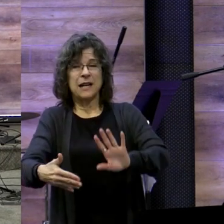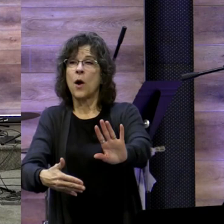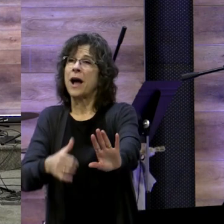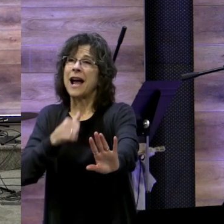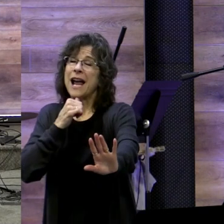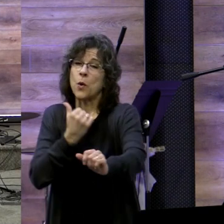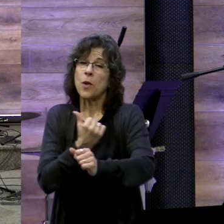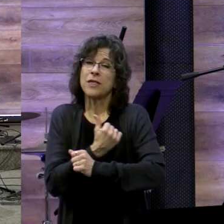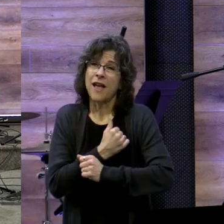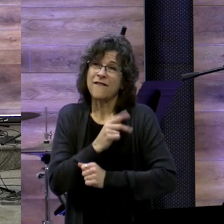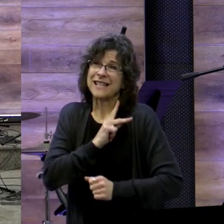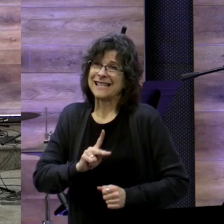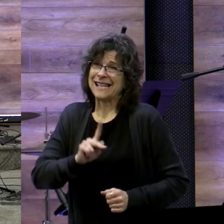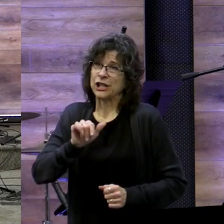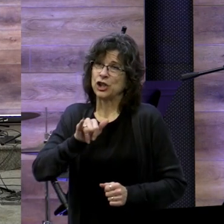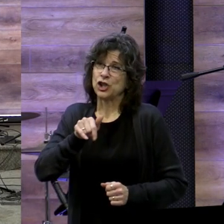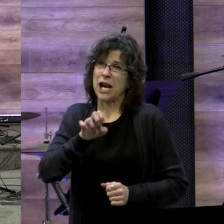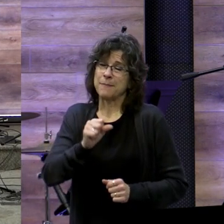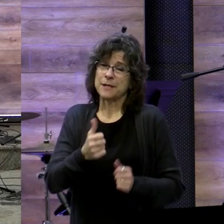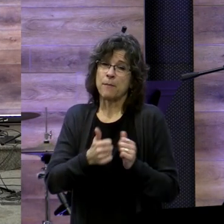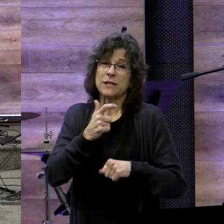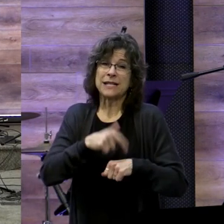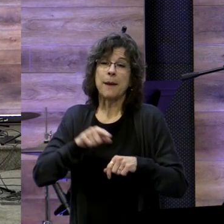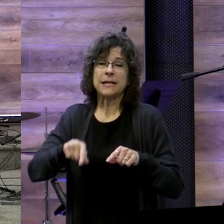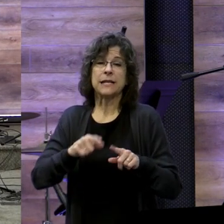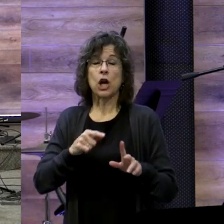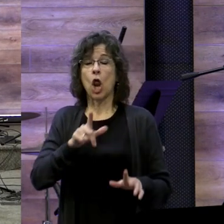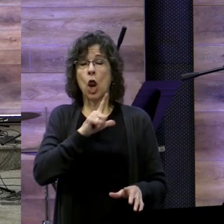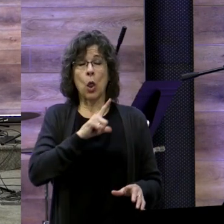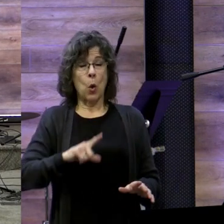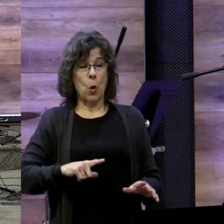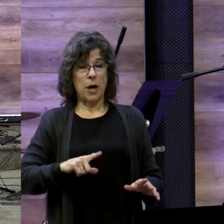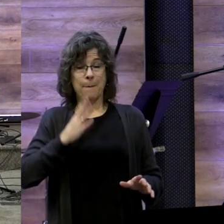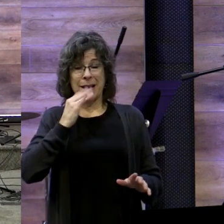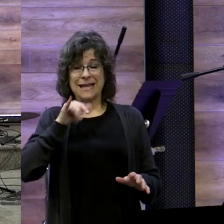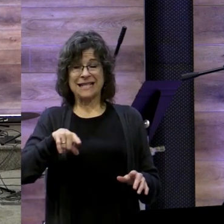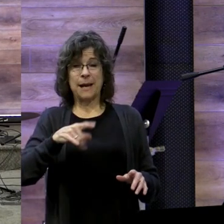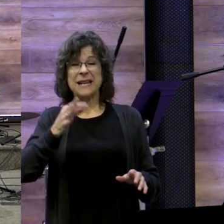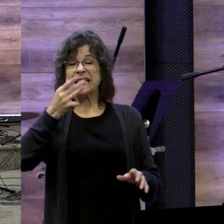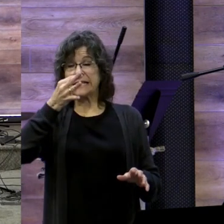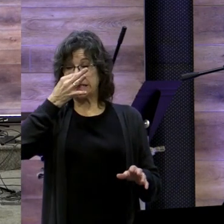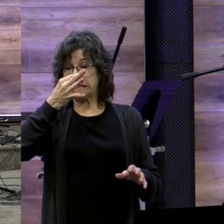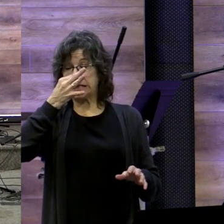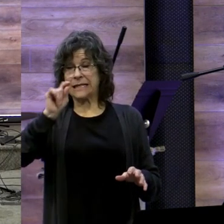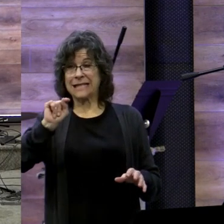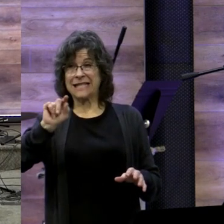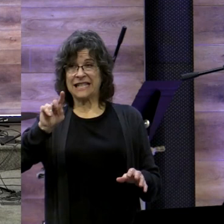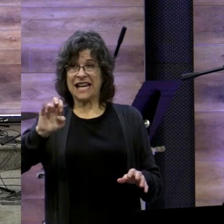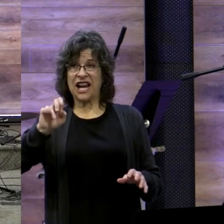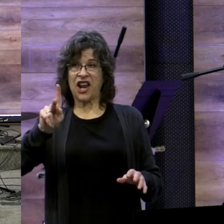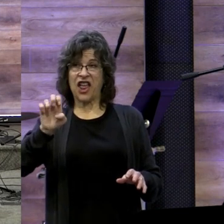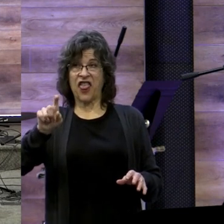but in this particular verse, it's awesome. It says, "Lord, by this time he stinketh."